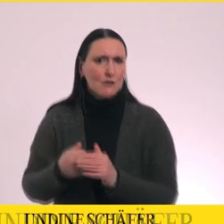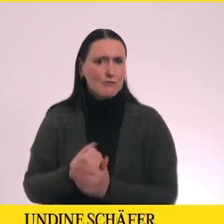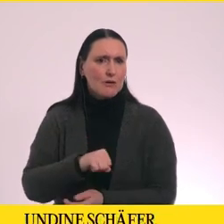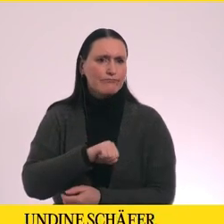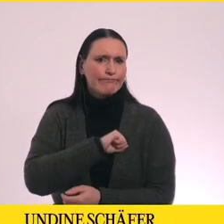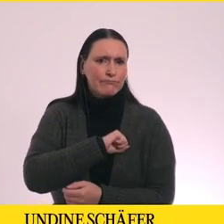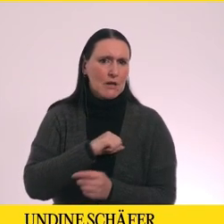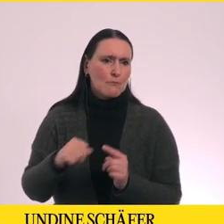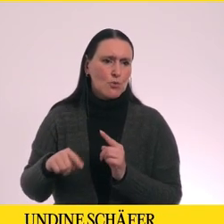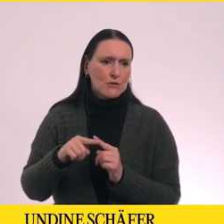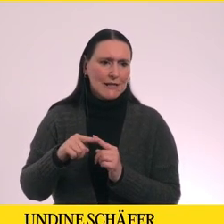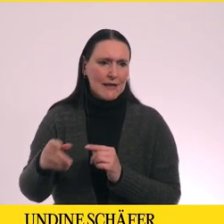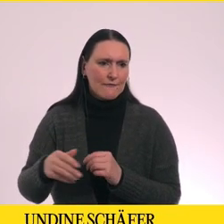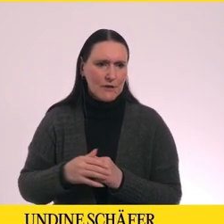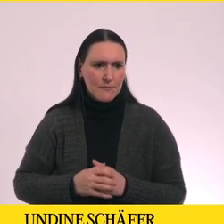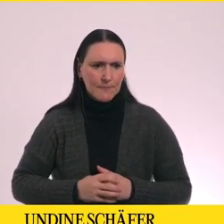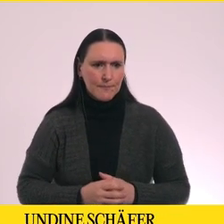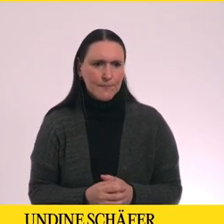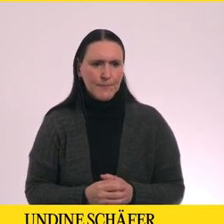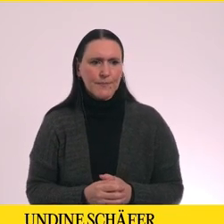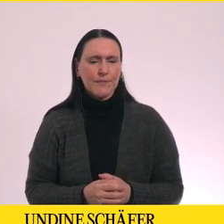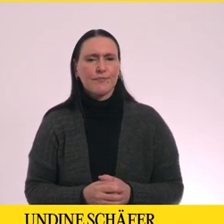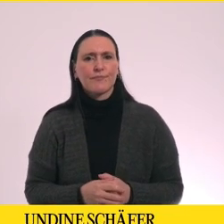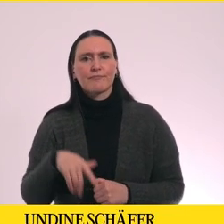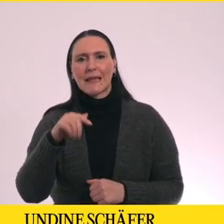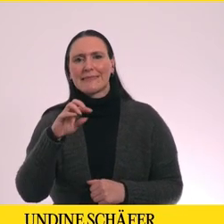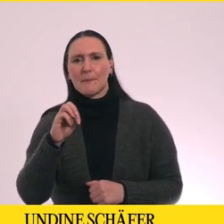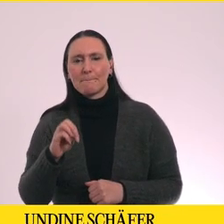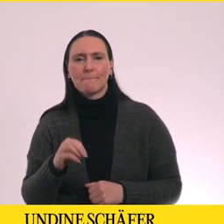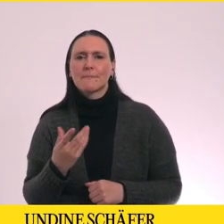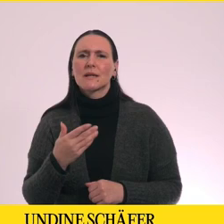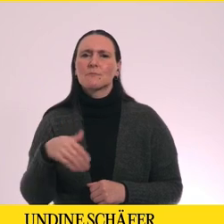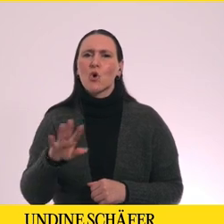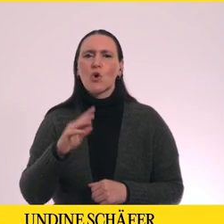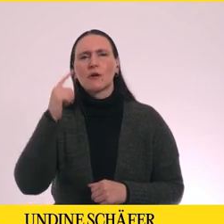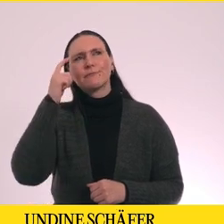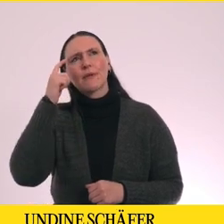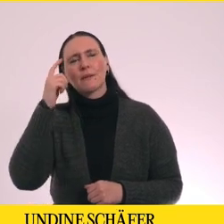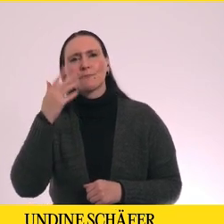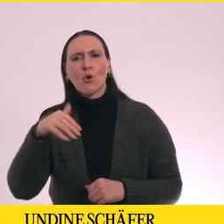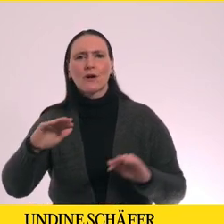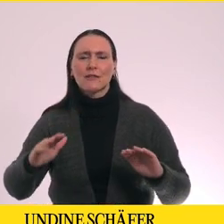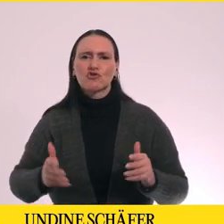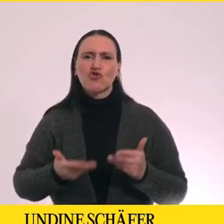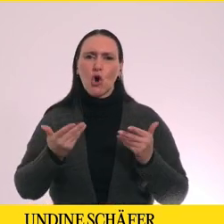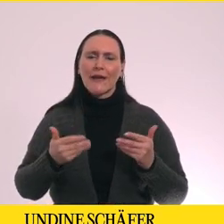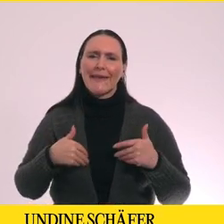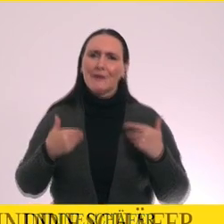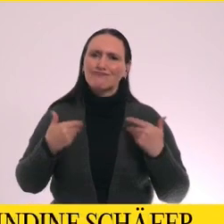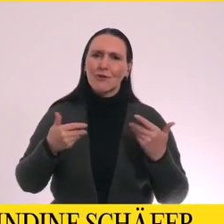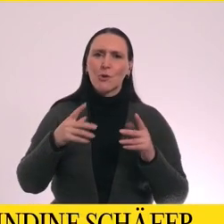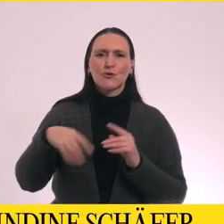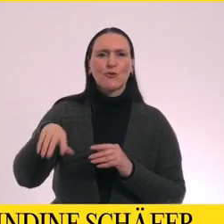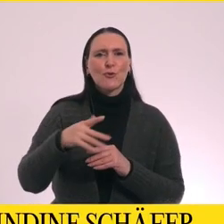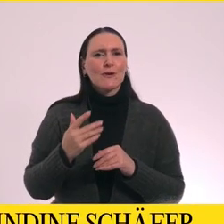Just thinking a little bit more about the joy of the practice, which is very much about